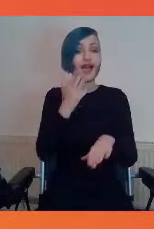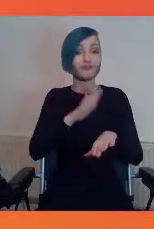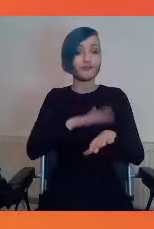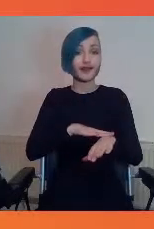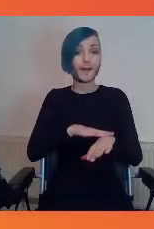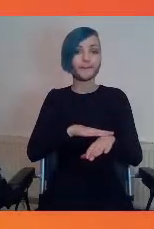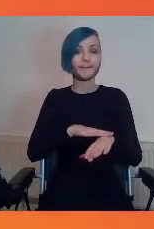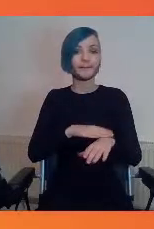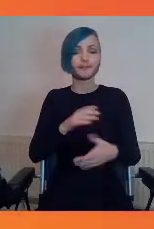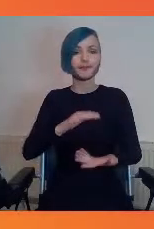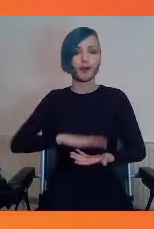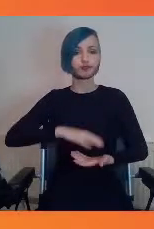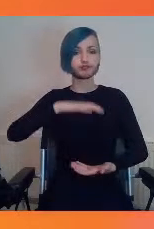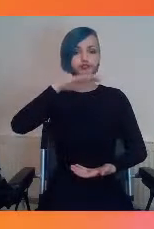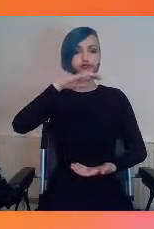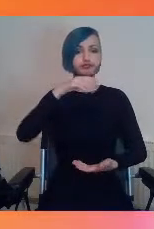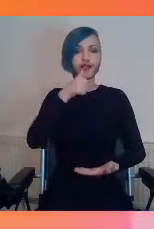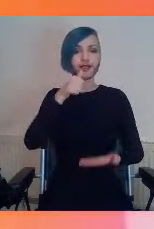different countries.